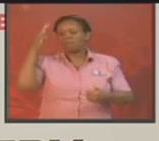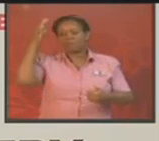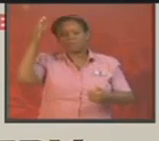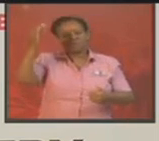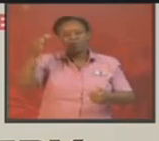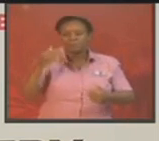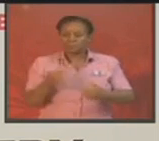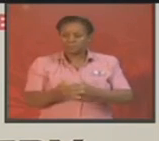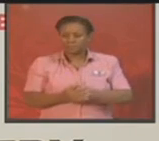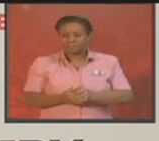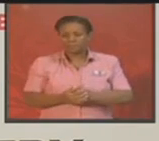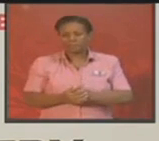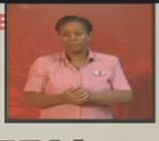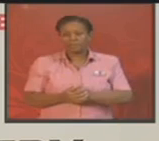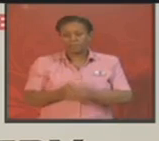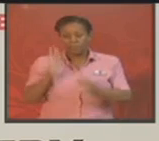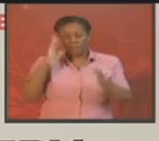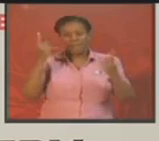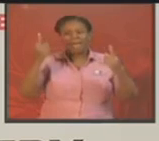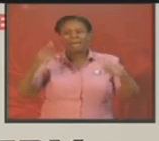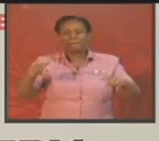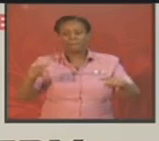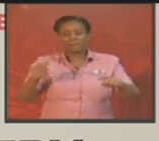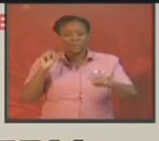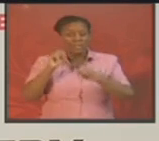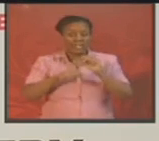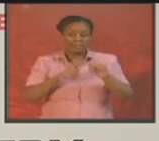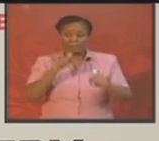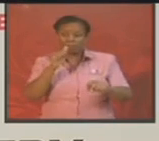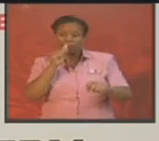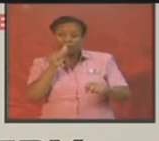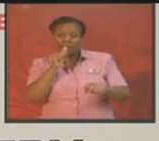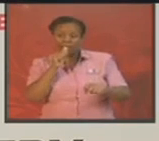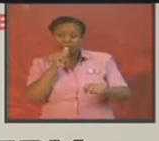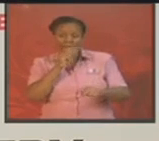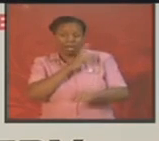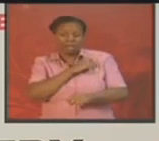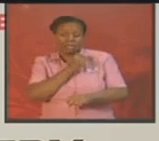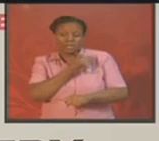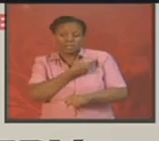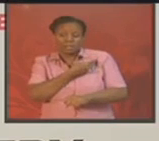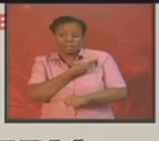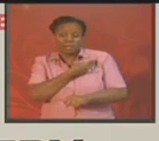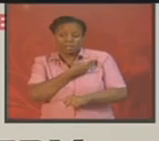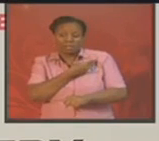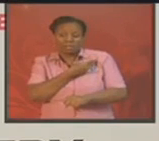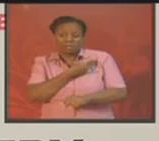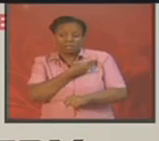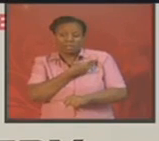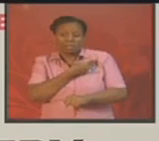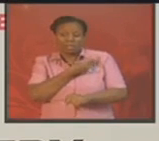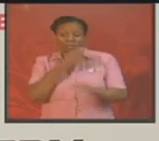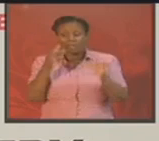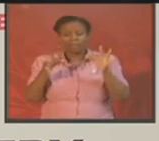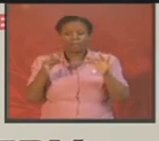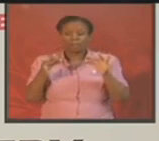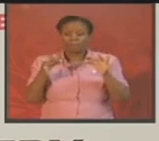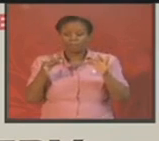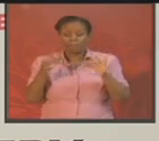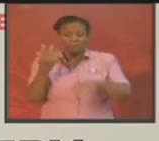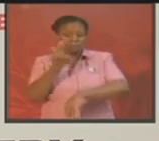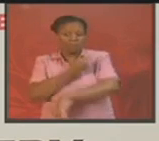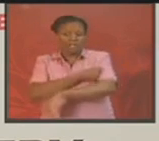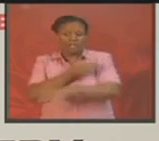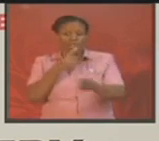eventually. So any private entity, once the vaccine is registered through a local